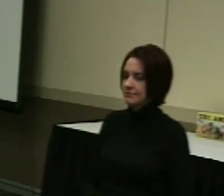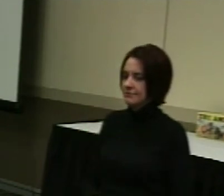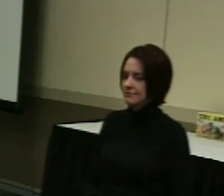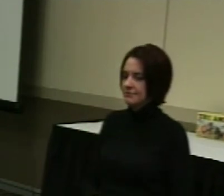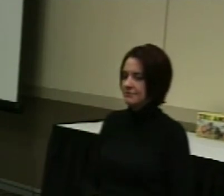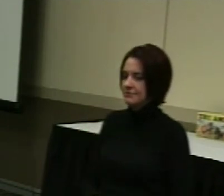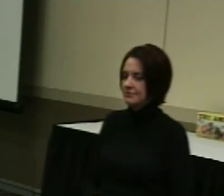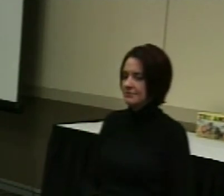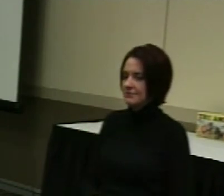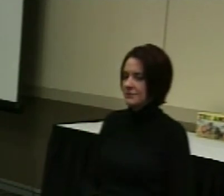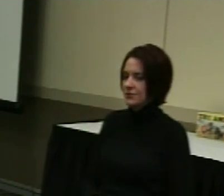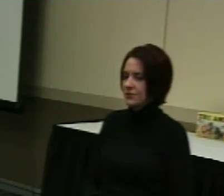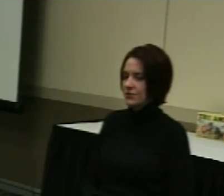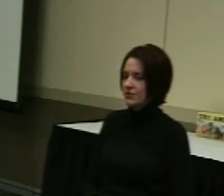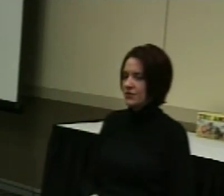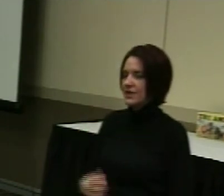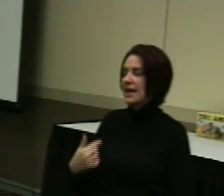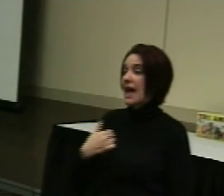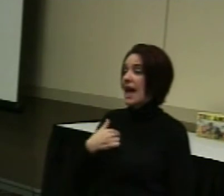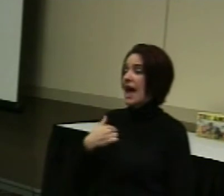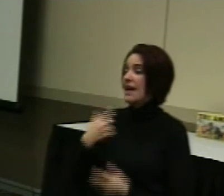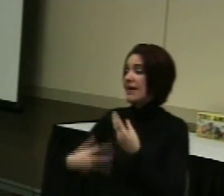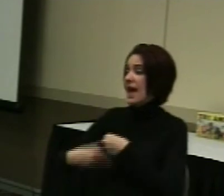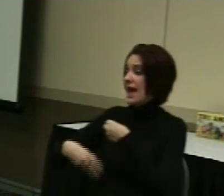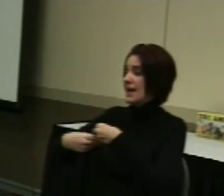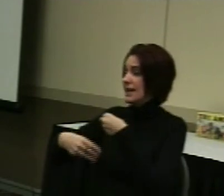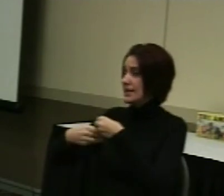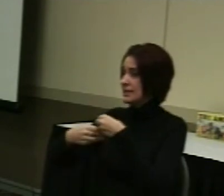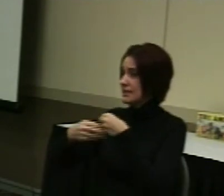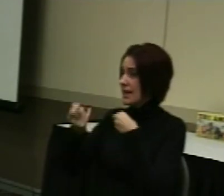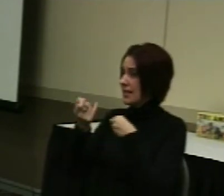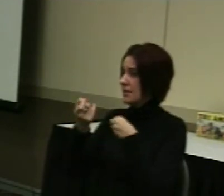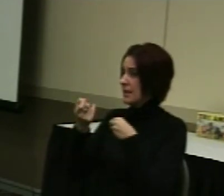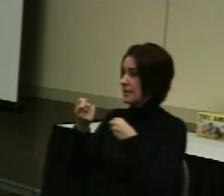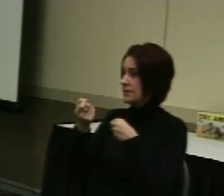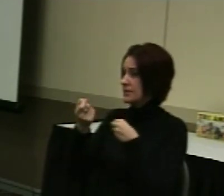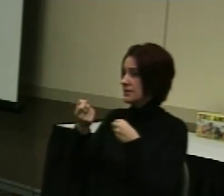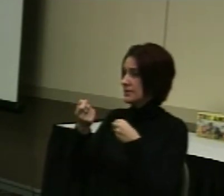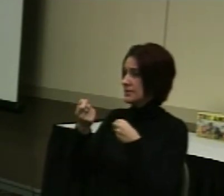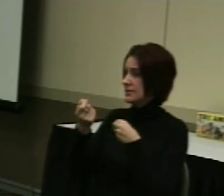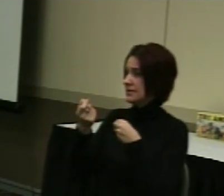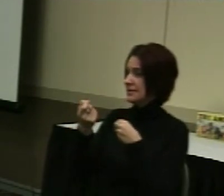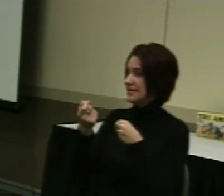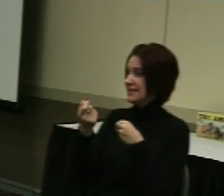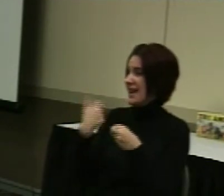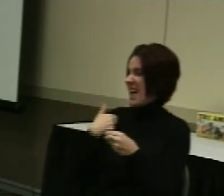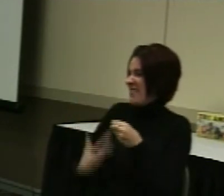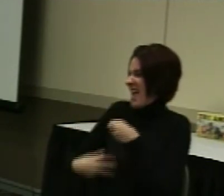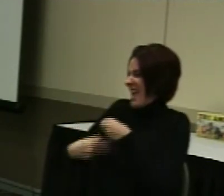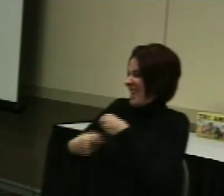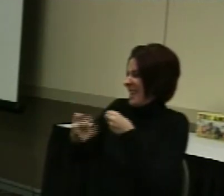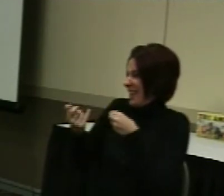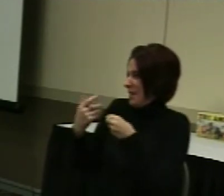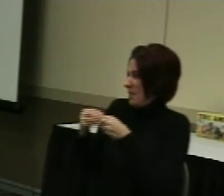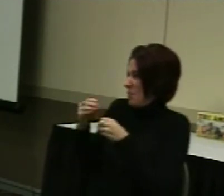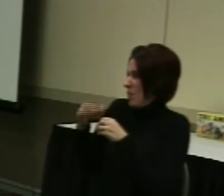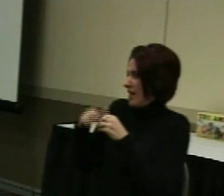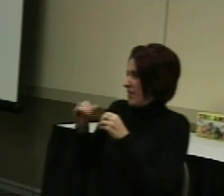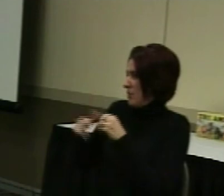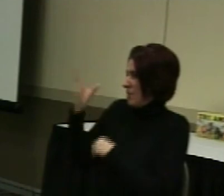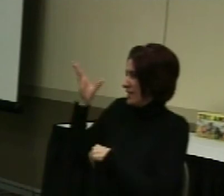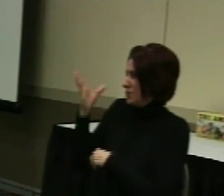I've added a little bit to the presentation, so your notes and this may not always be exactly the same.